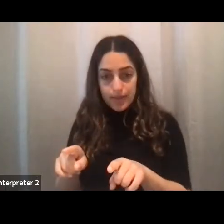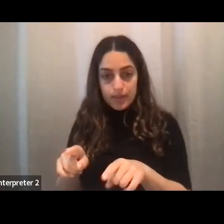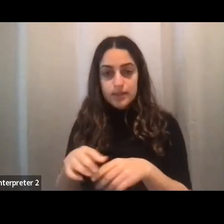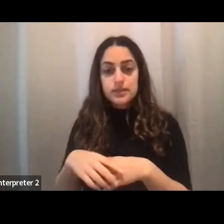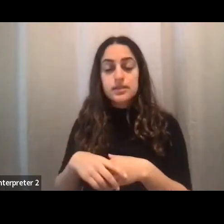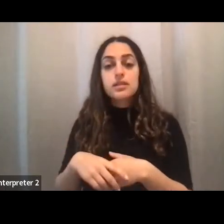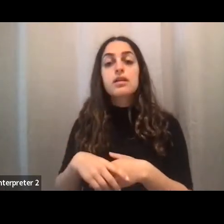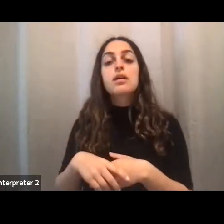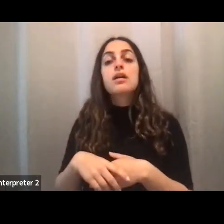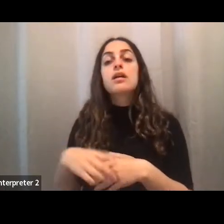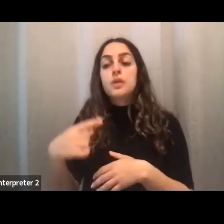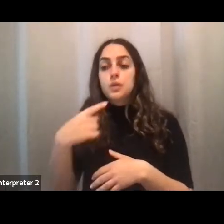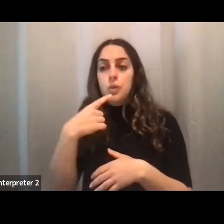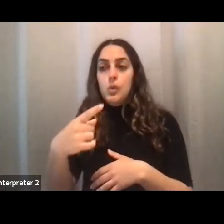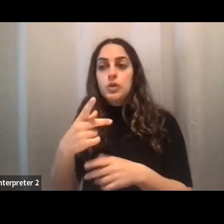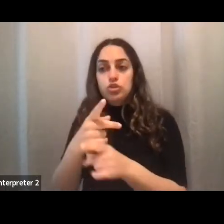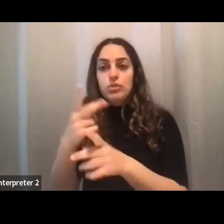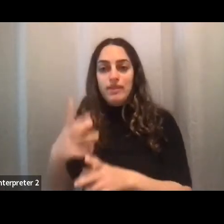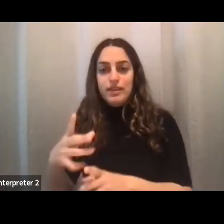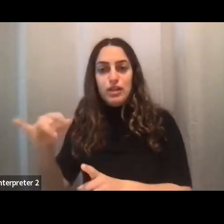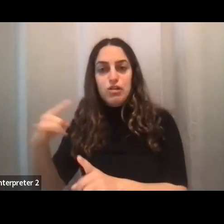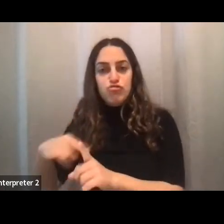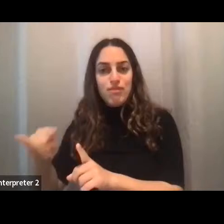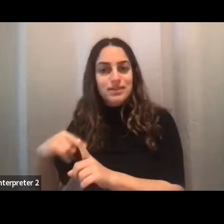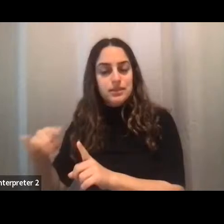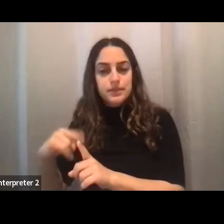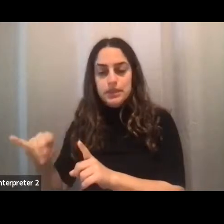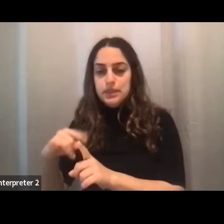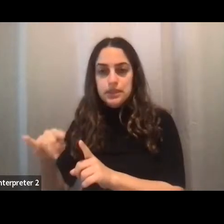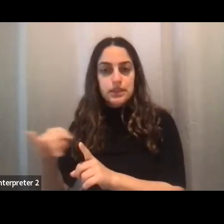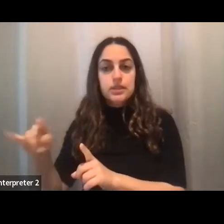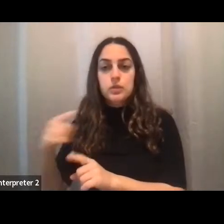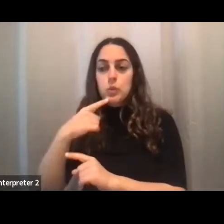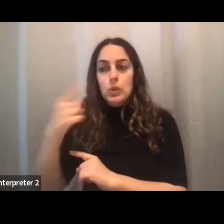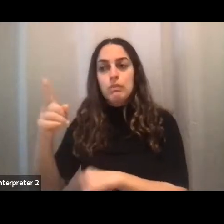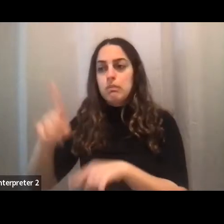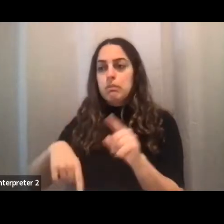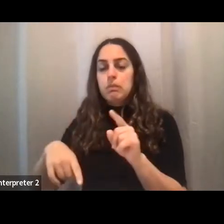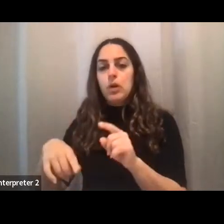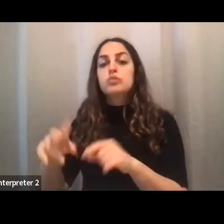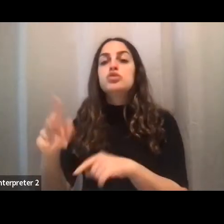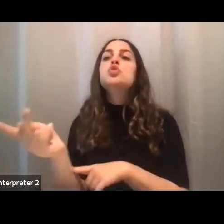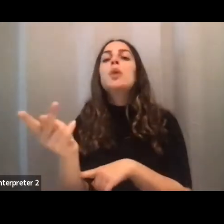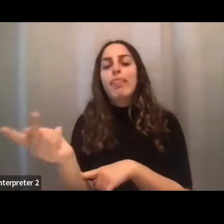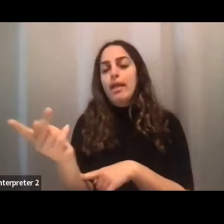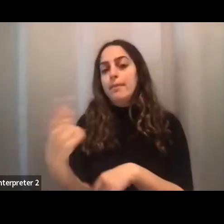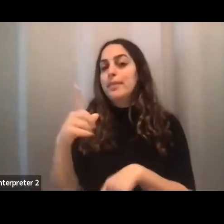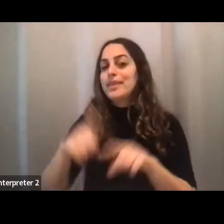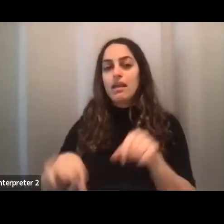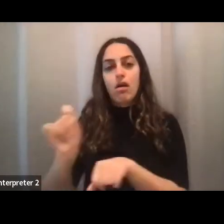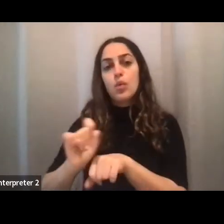two of the supervisors that harass me constantly can no longer work for that company